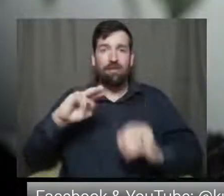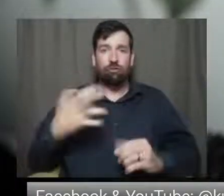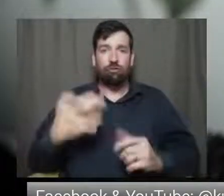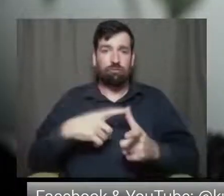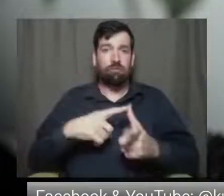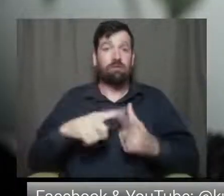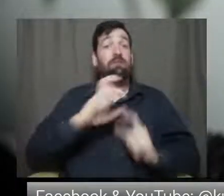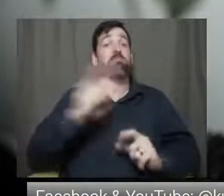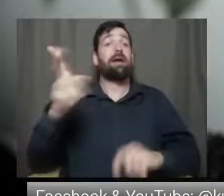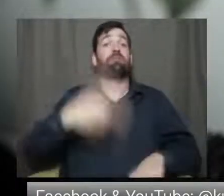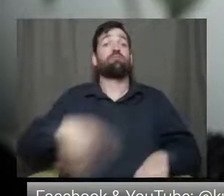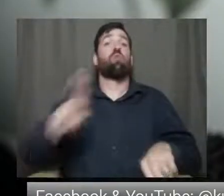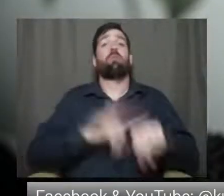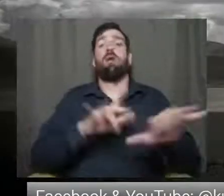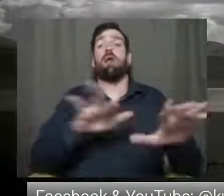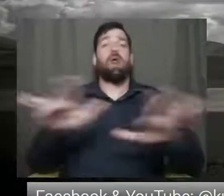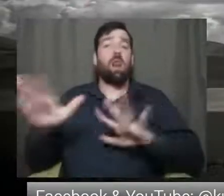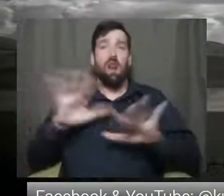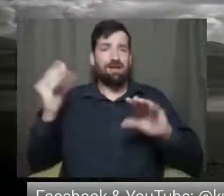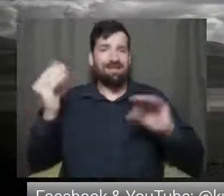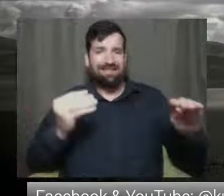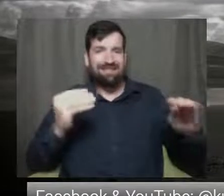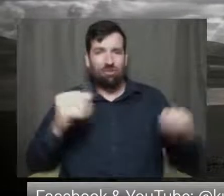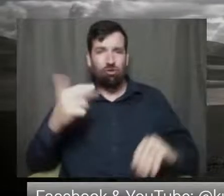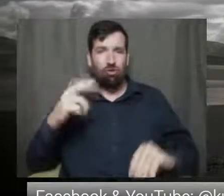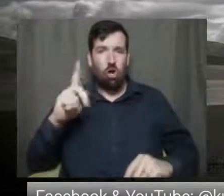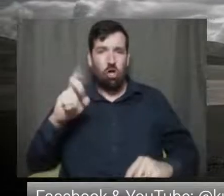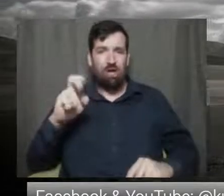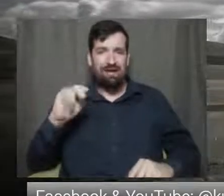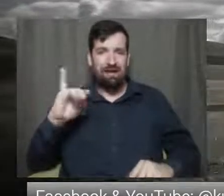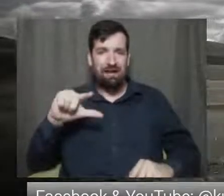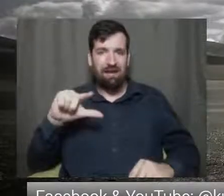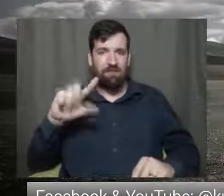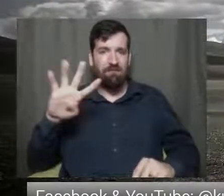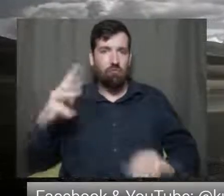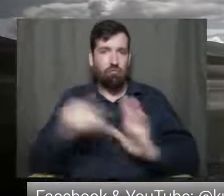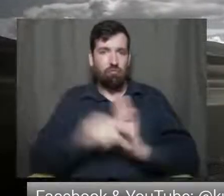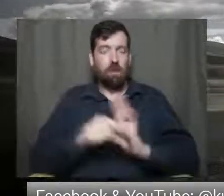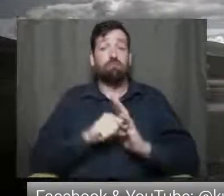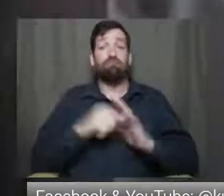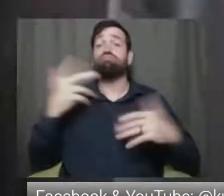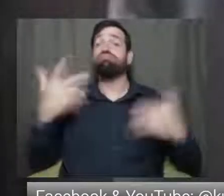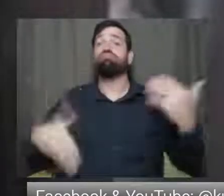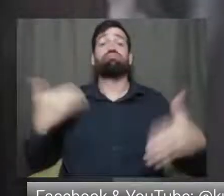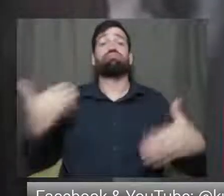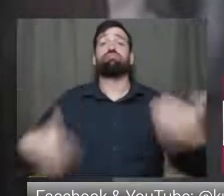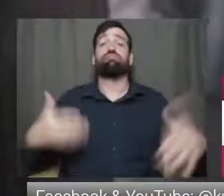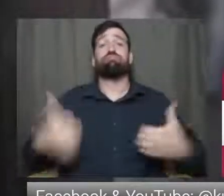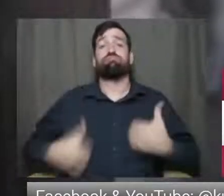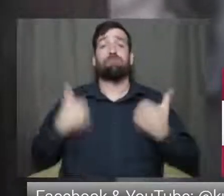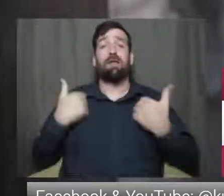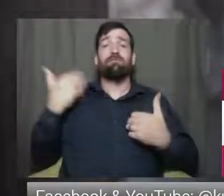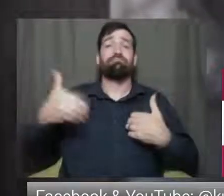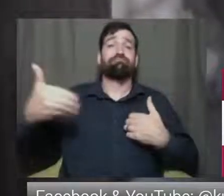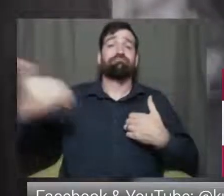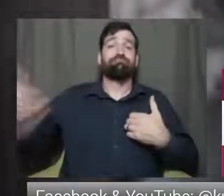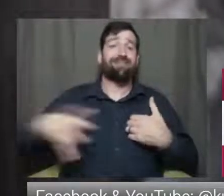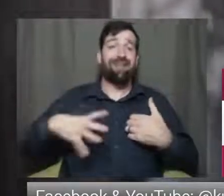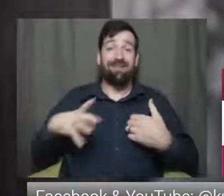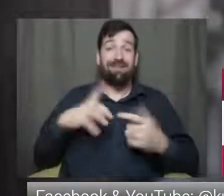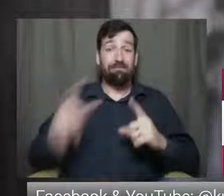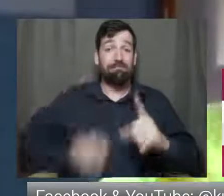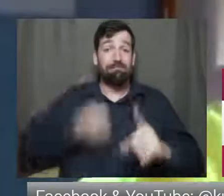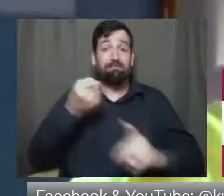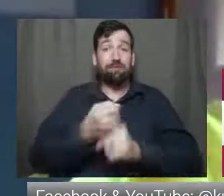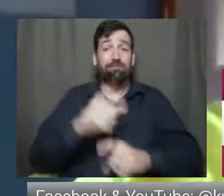loves, teaching gardening to 4th graders. As the years went on, life was going relatively smoothly. Then 2020 hit, a doozy for